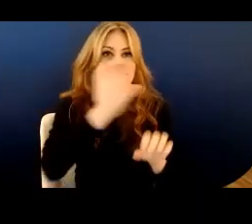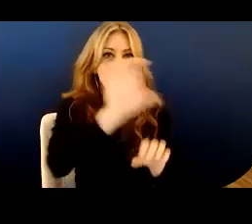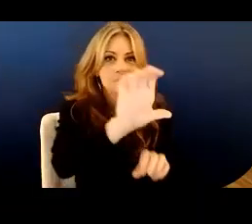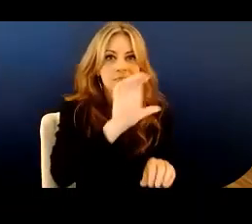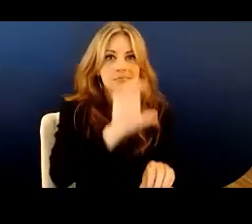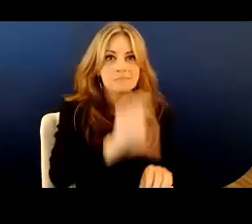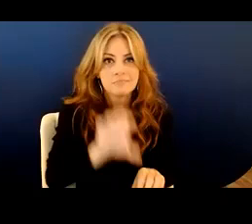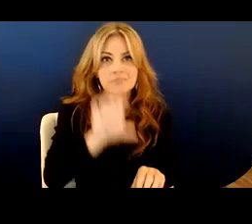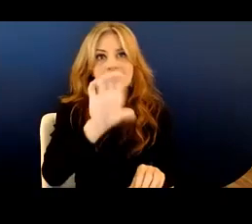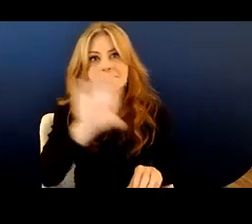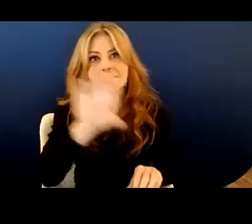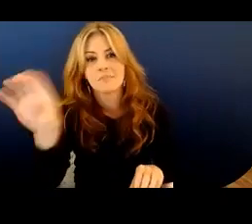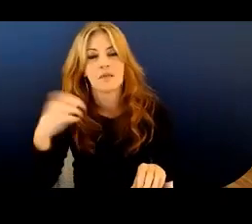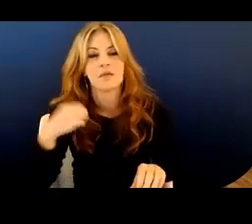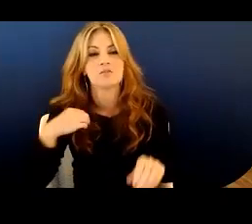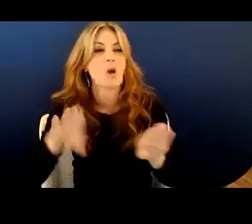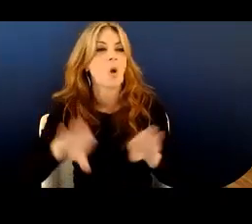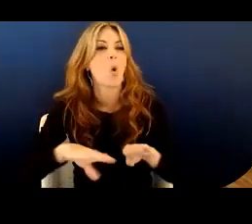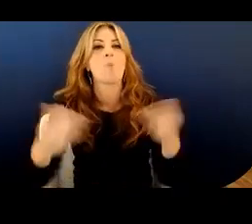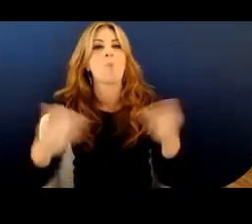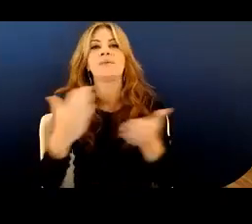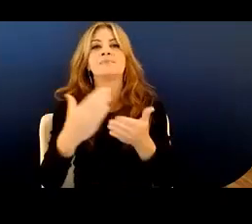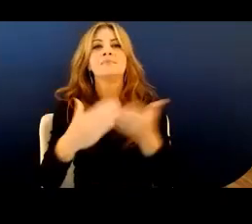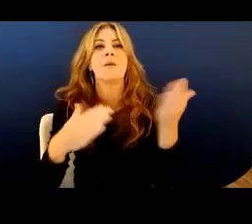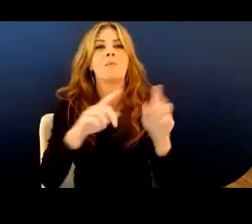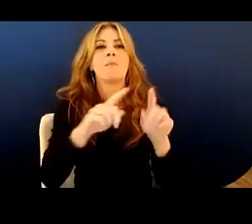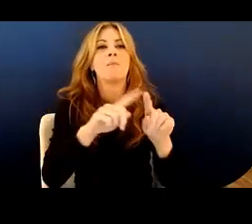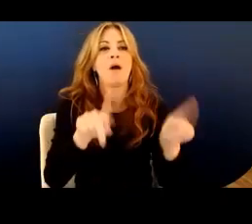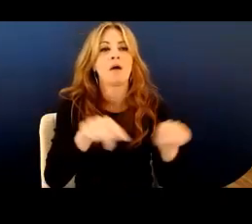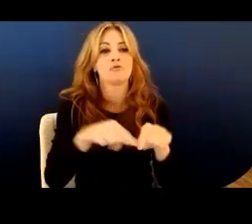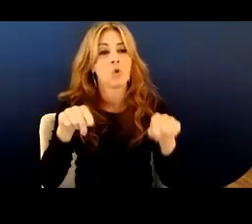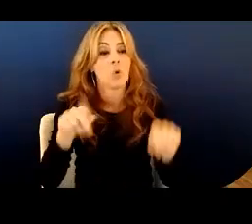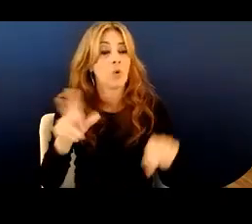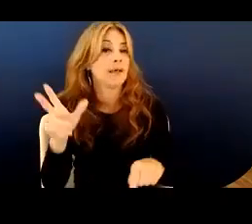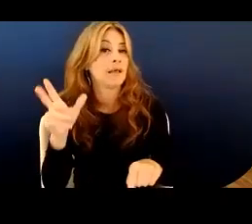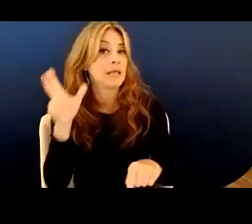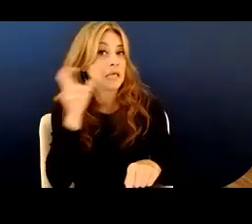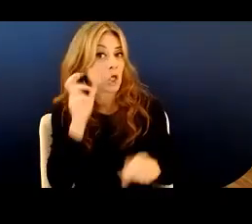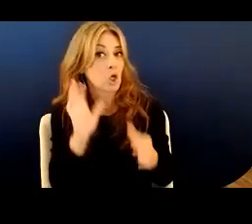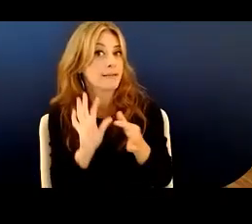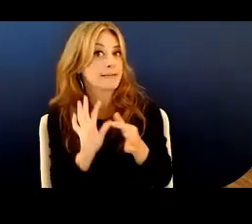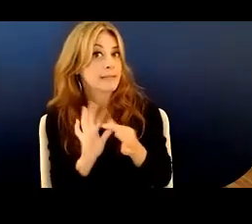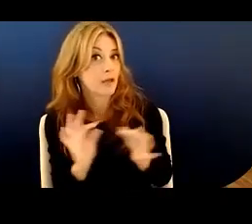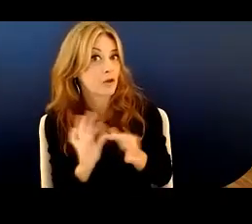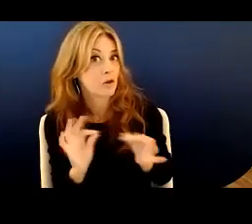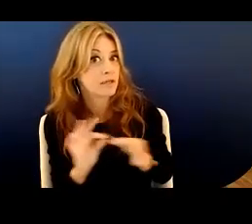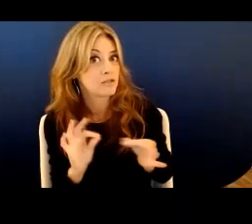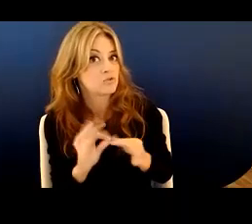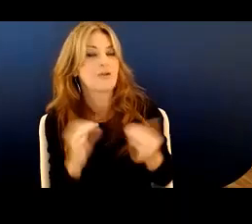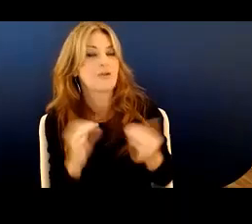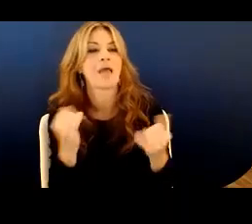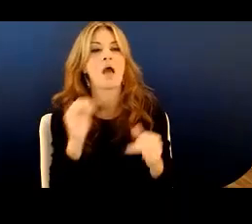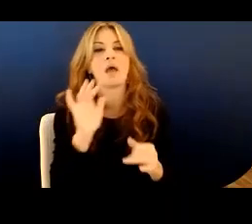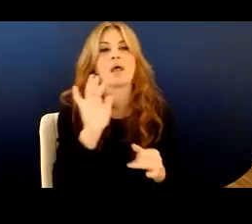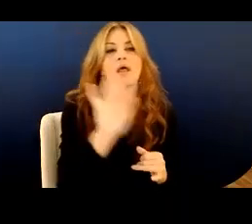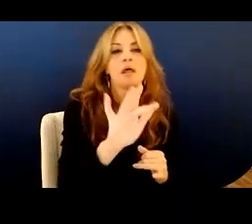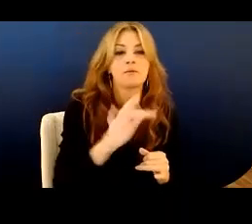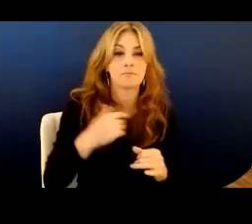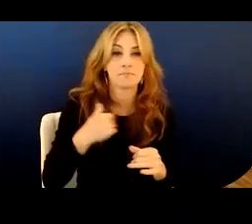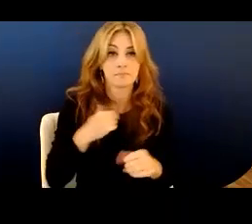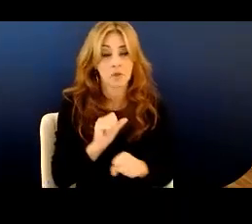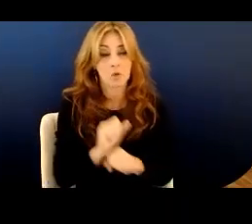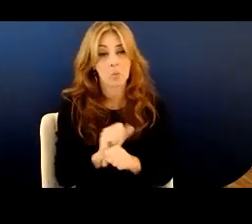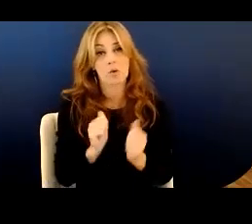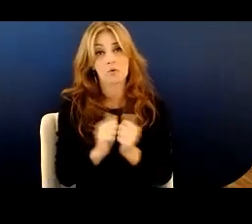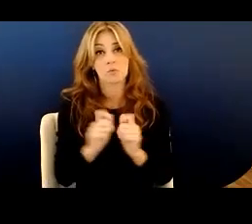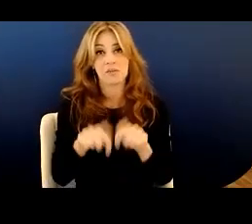just going to open some content boxes while listening to this to give you an idea of what you can do. I work with a team comprised of